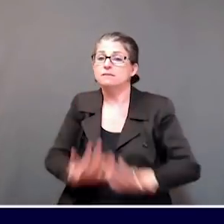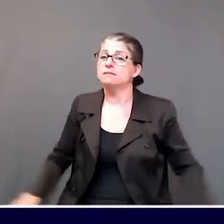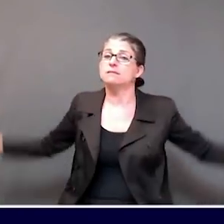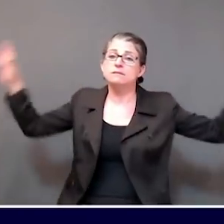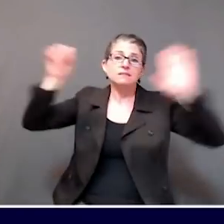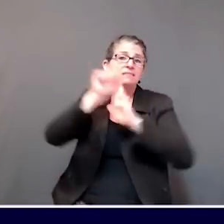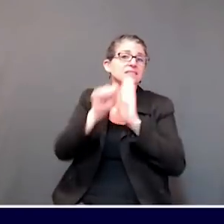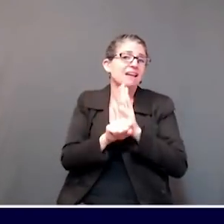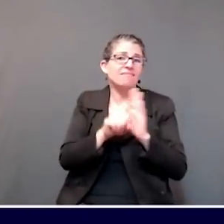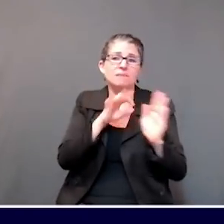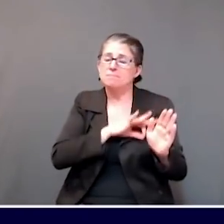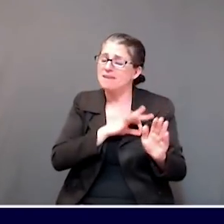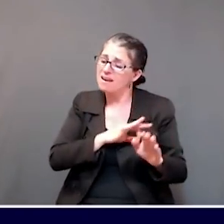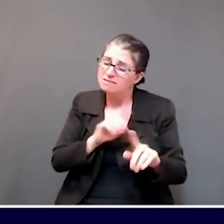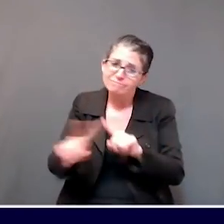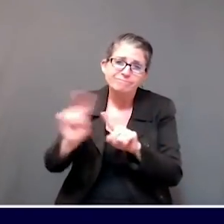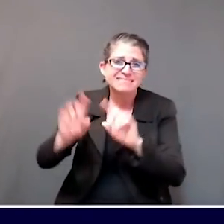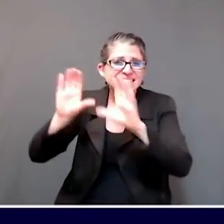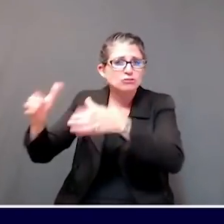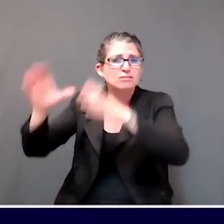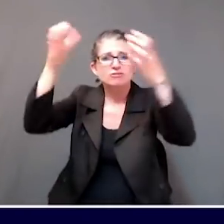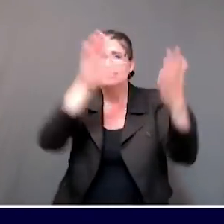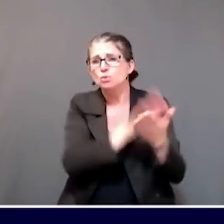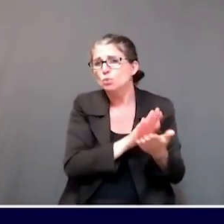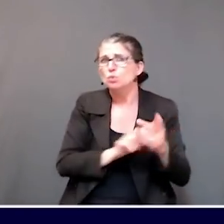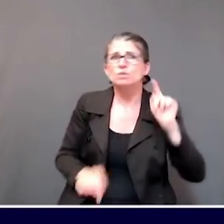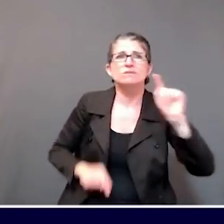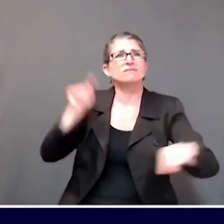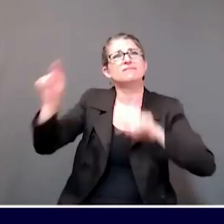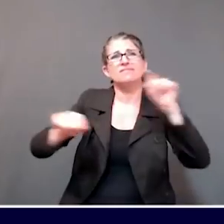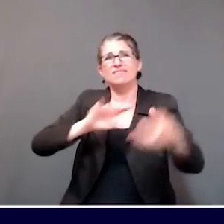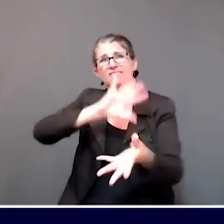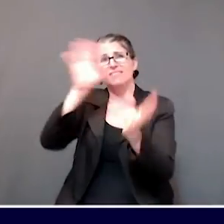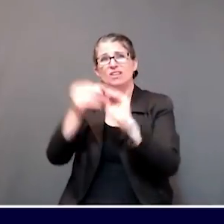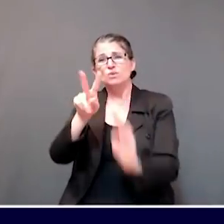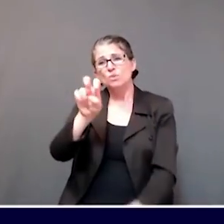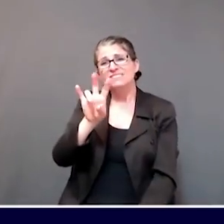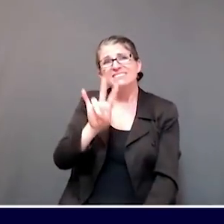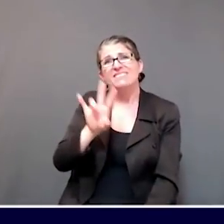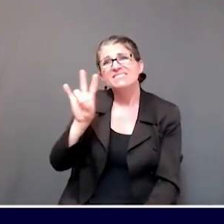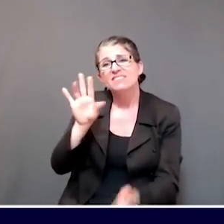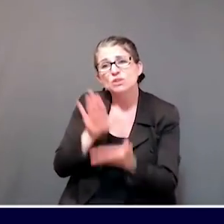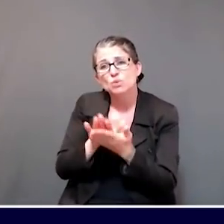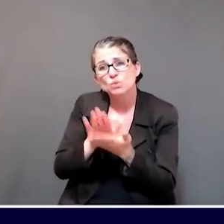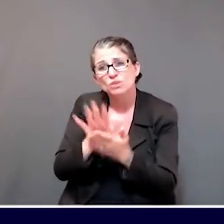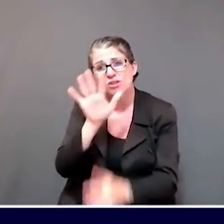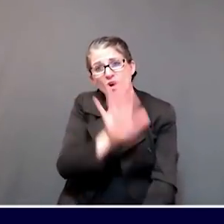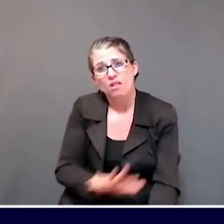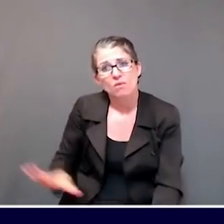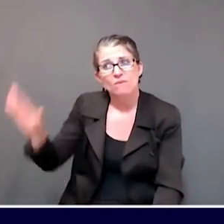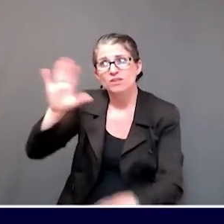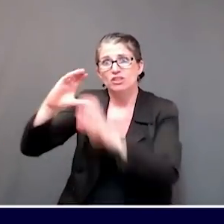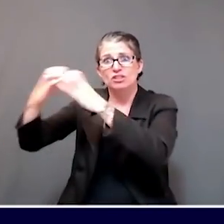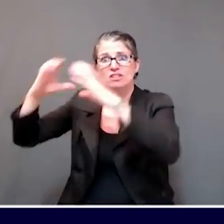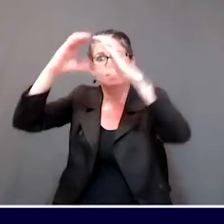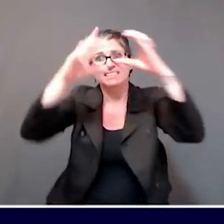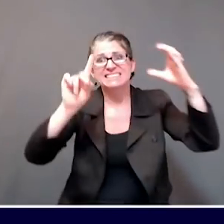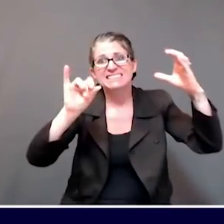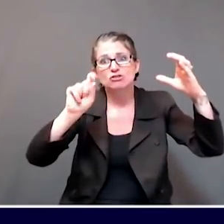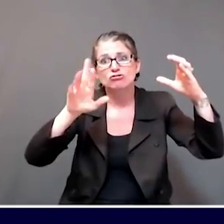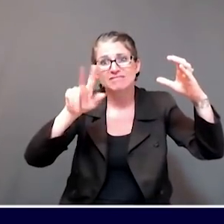277 very different school districts. We have about 600 public schools, buildings, facilities,